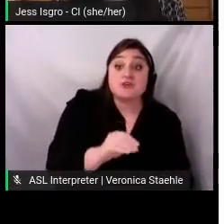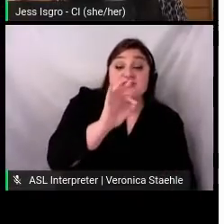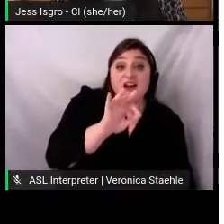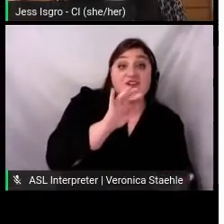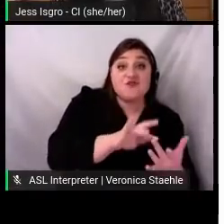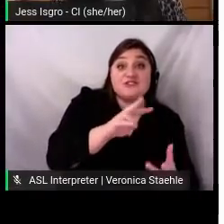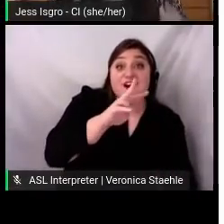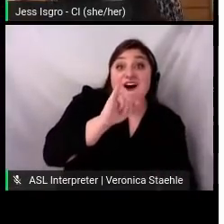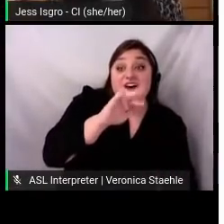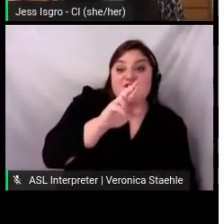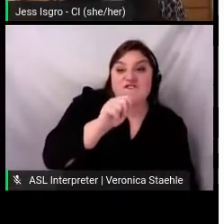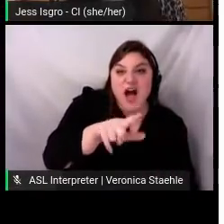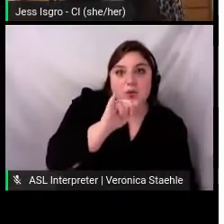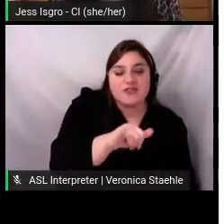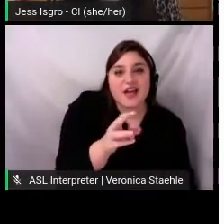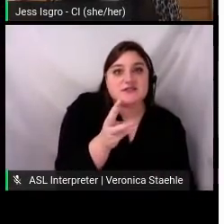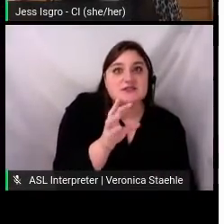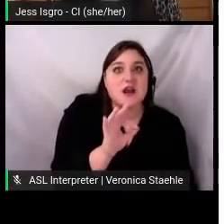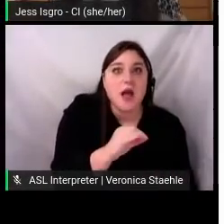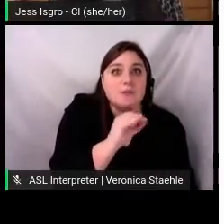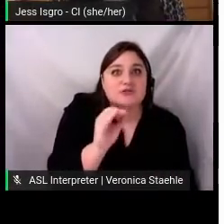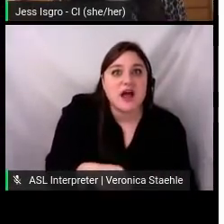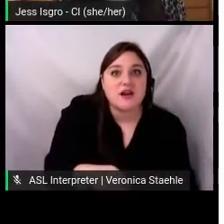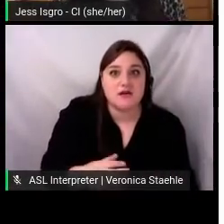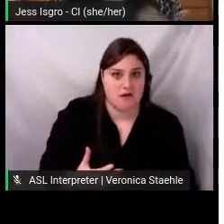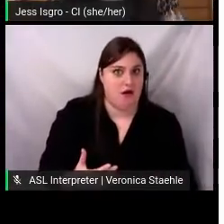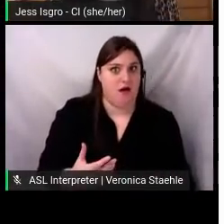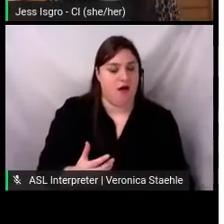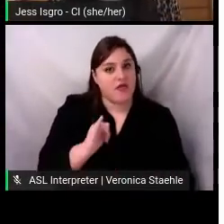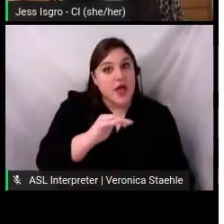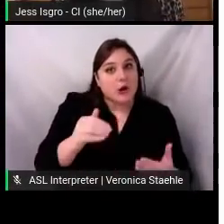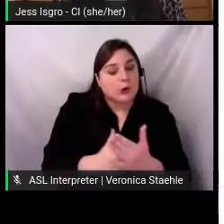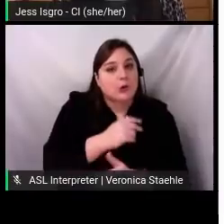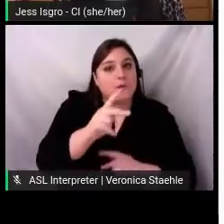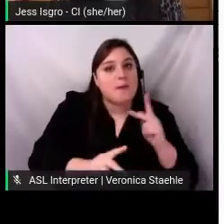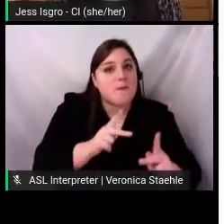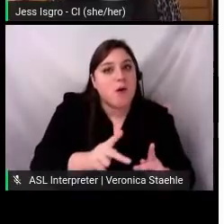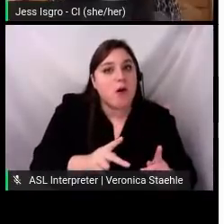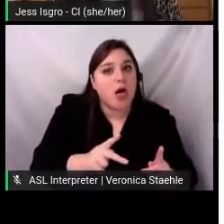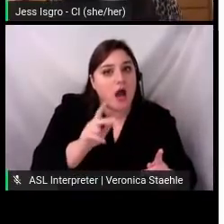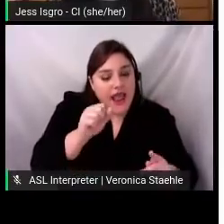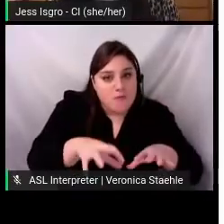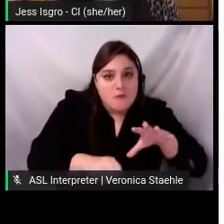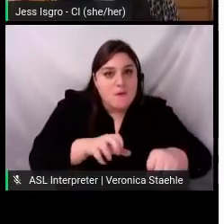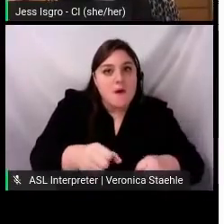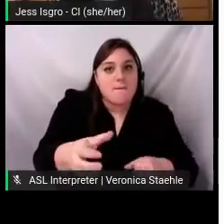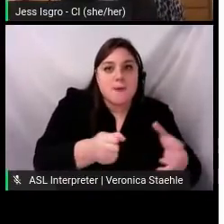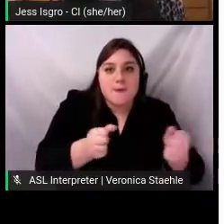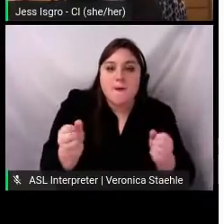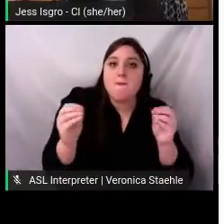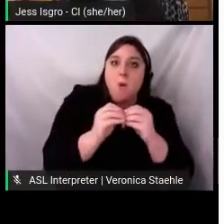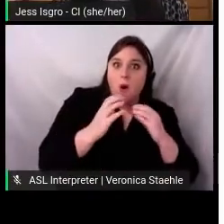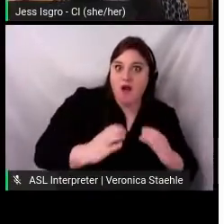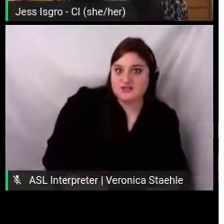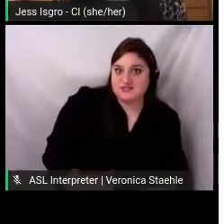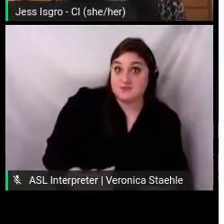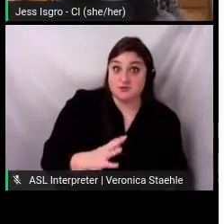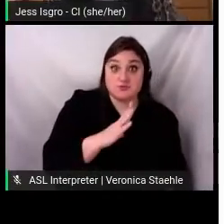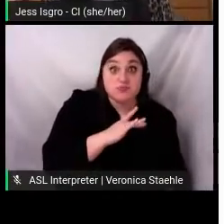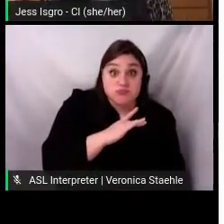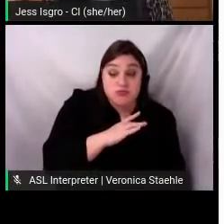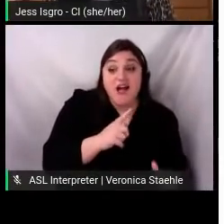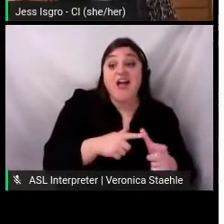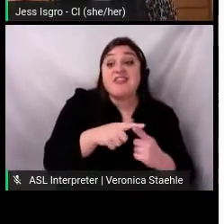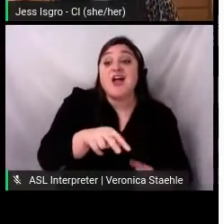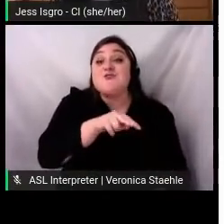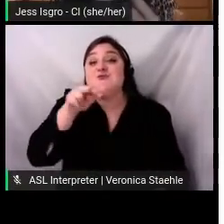this had, you know, real potential to impact newer audiences, acquisition audiences. And then the column on the rightmost side shows you